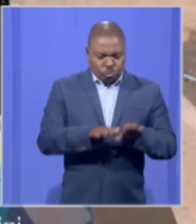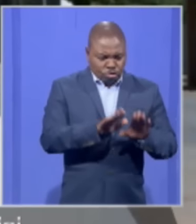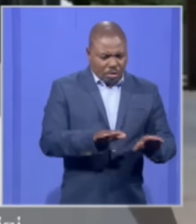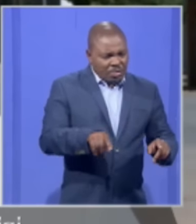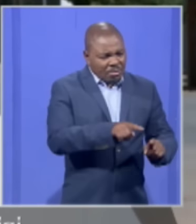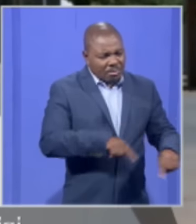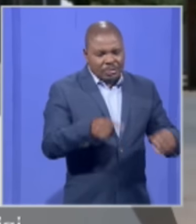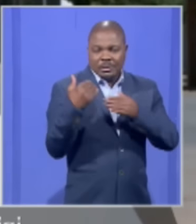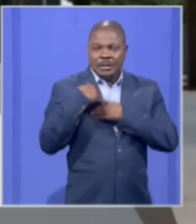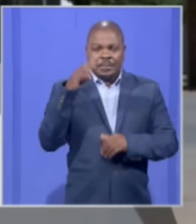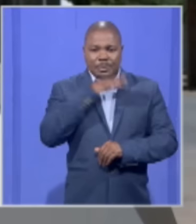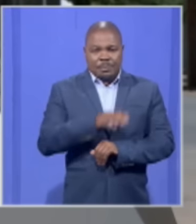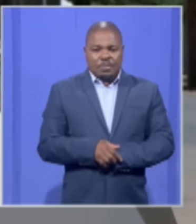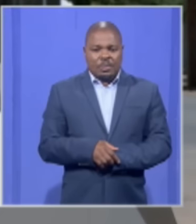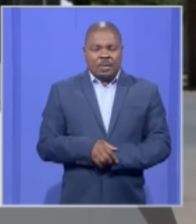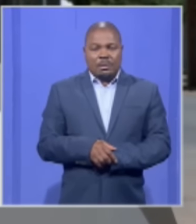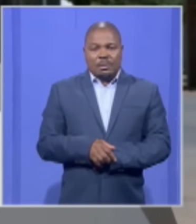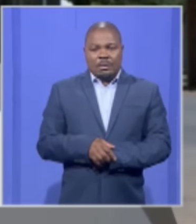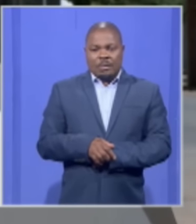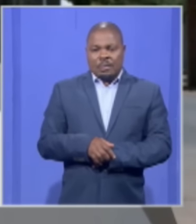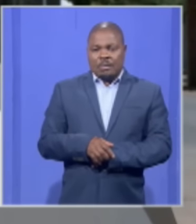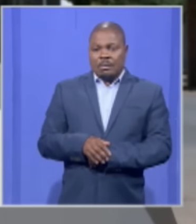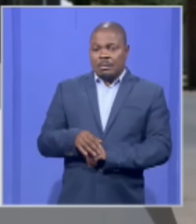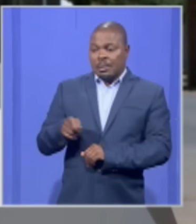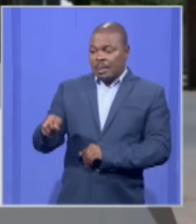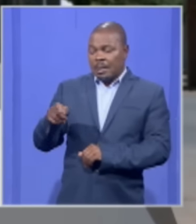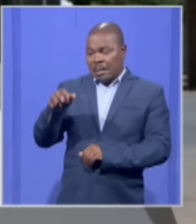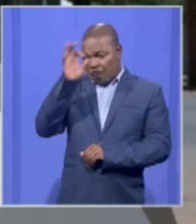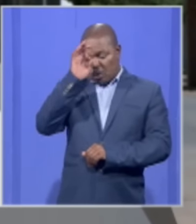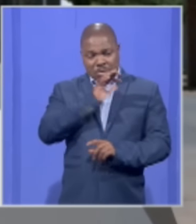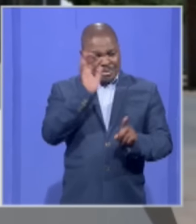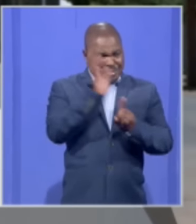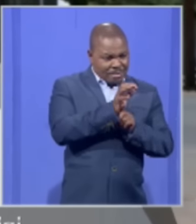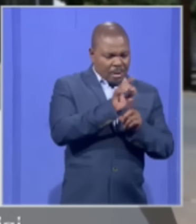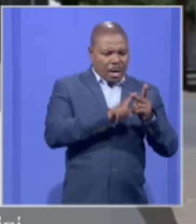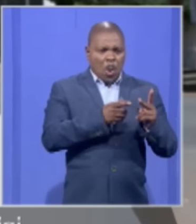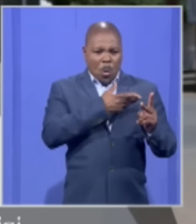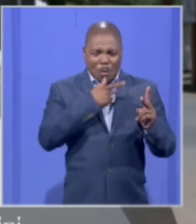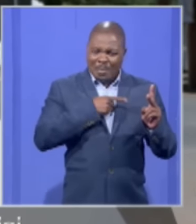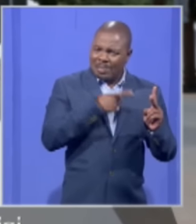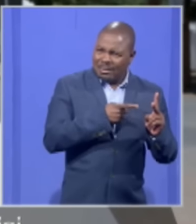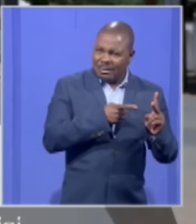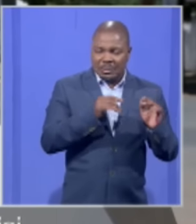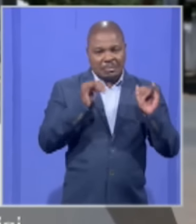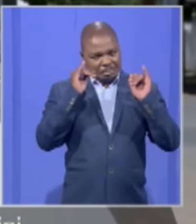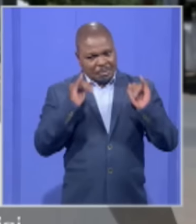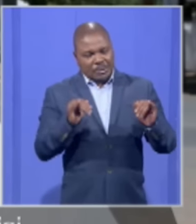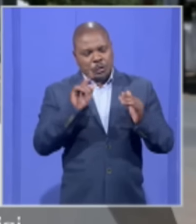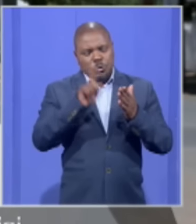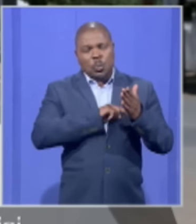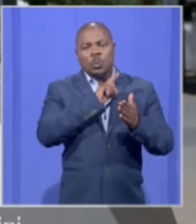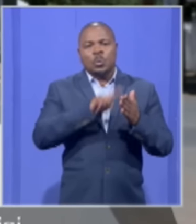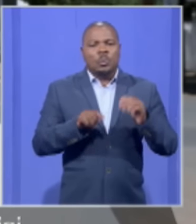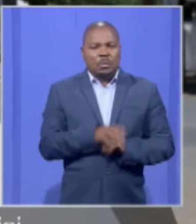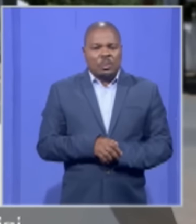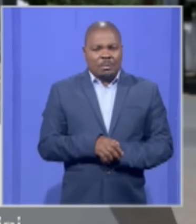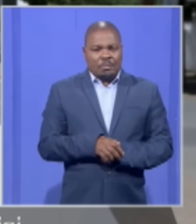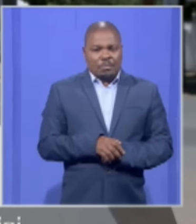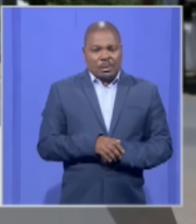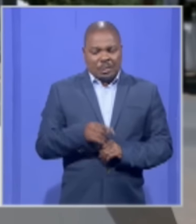children. No, to hit a police officer already is bad enough, and to hit a woman as well is also very wrong. So I like